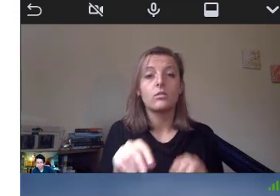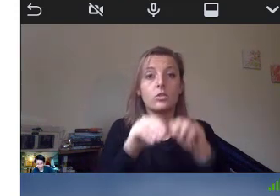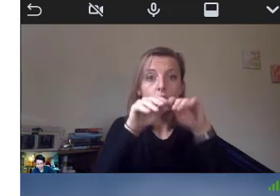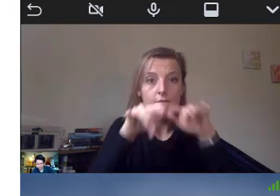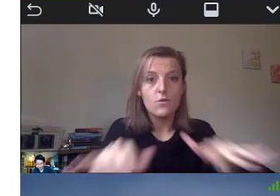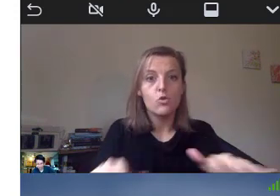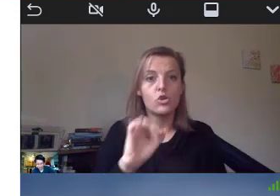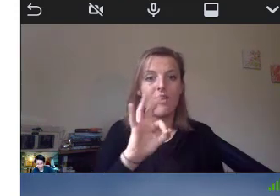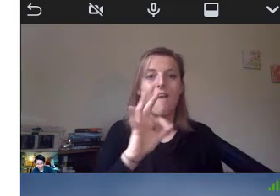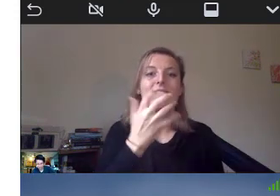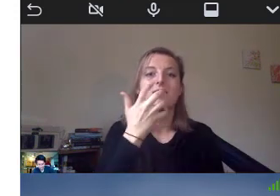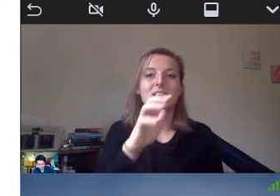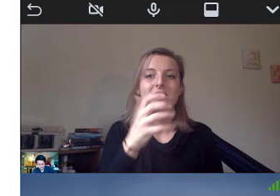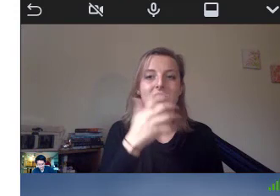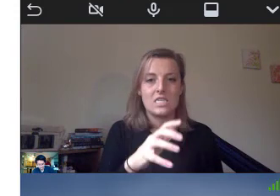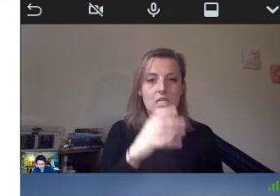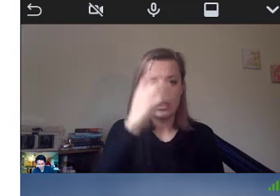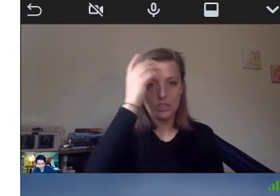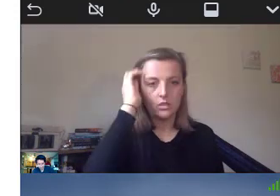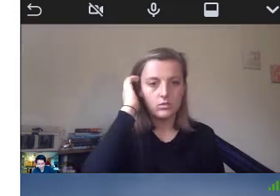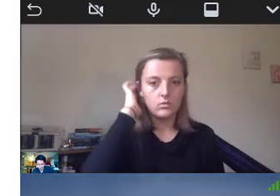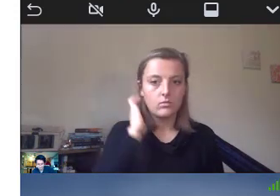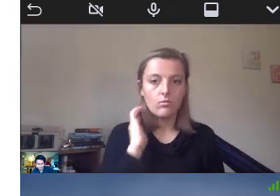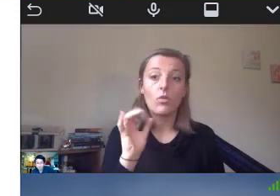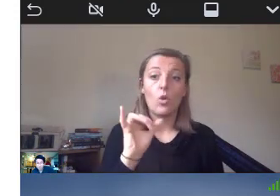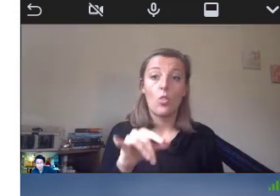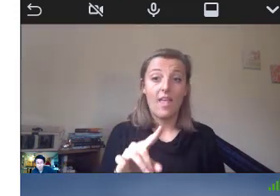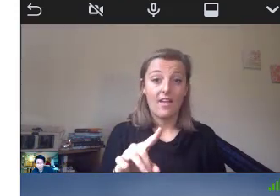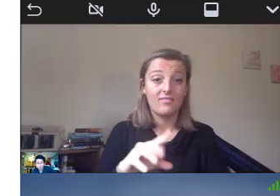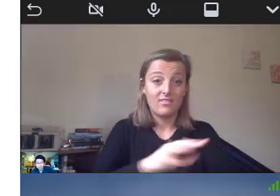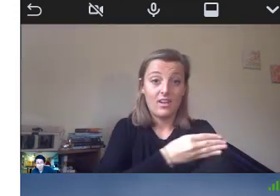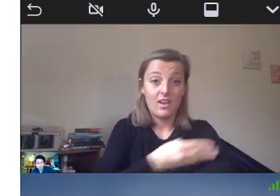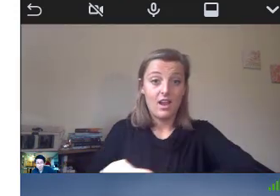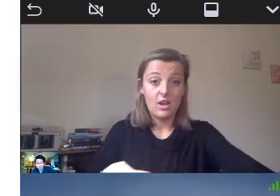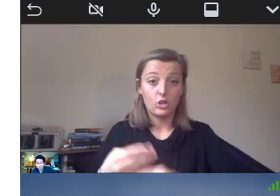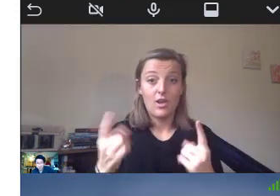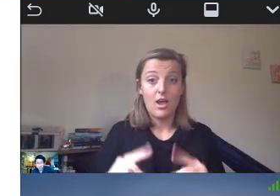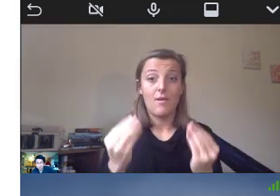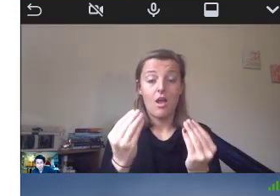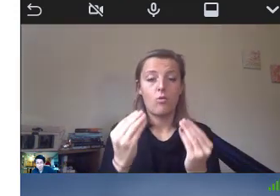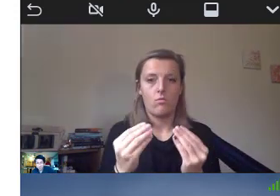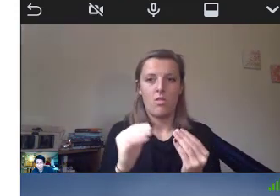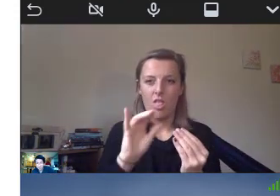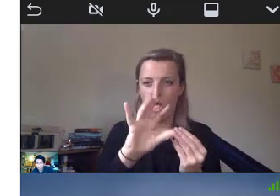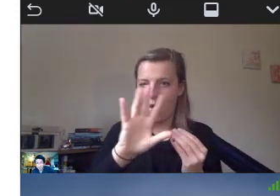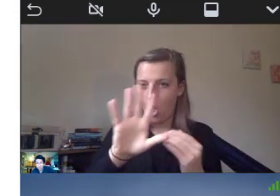fluid, and that conduction happens because of the vibration of these molecules,